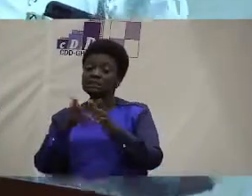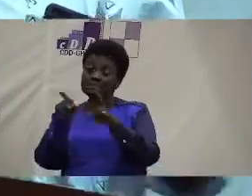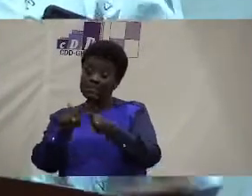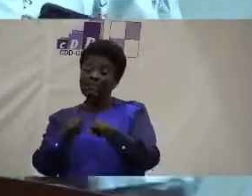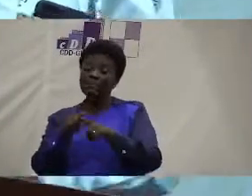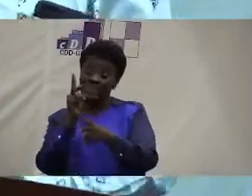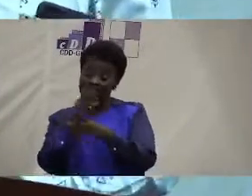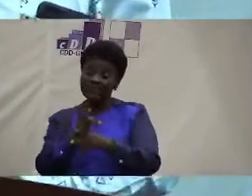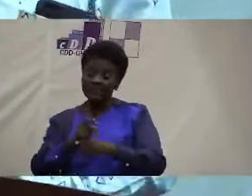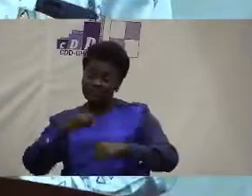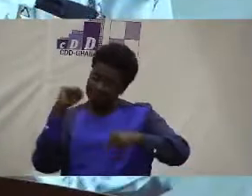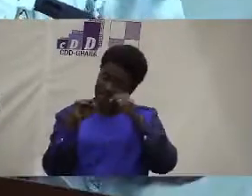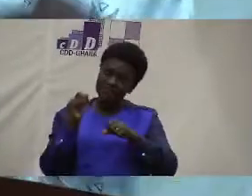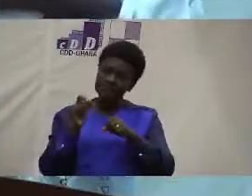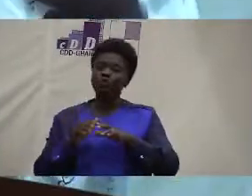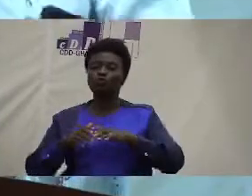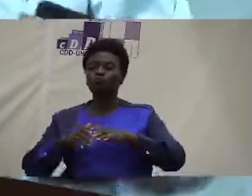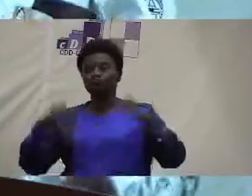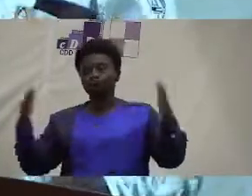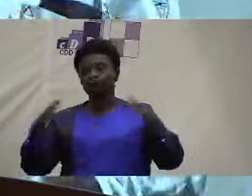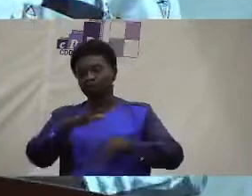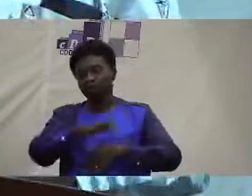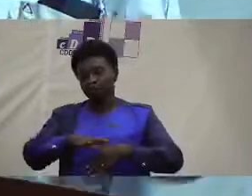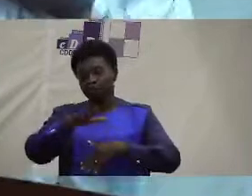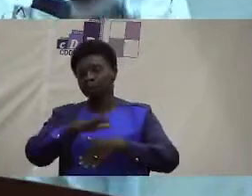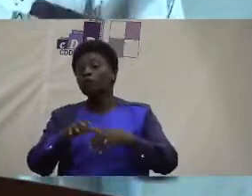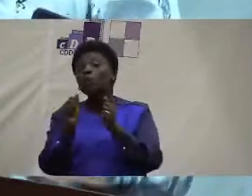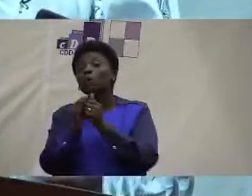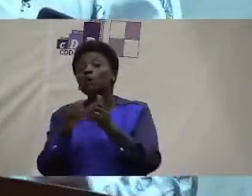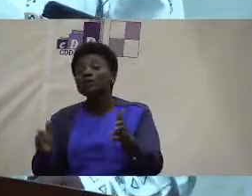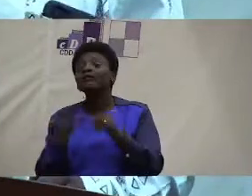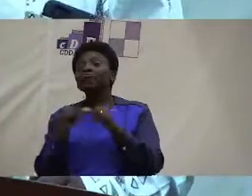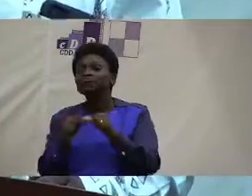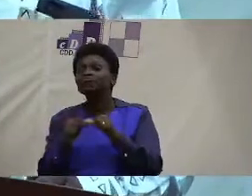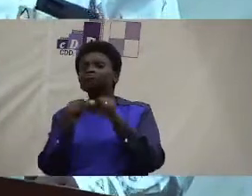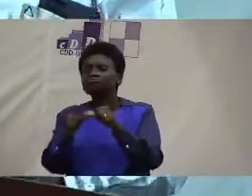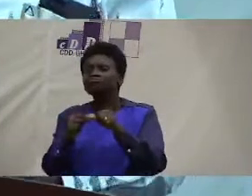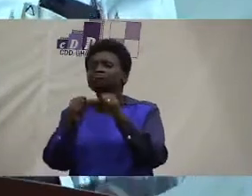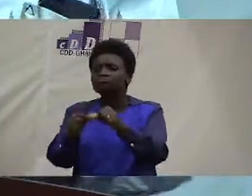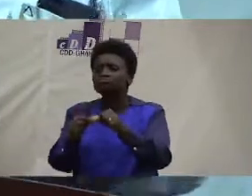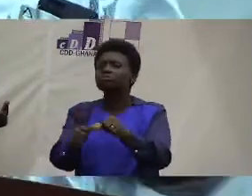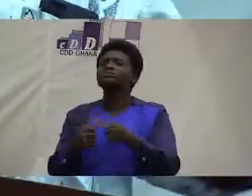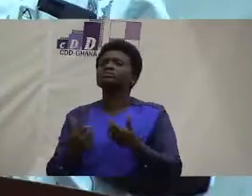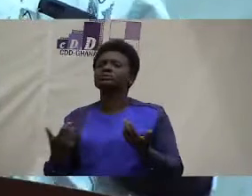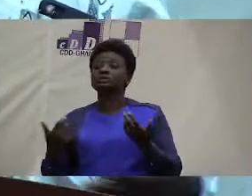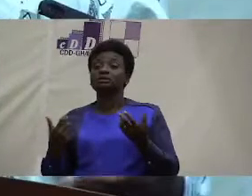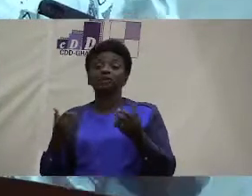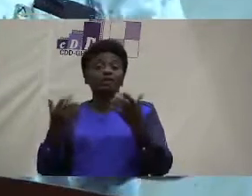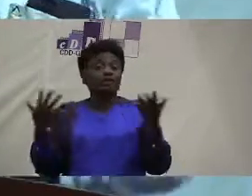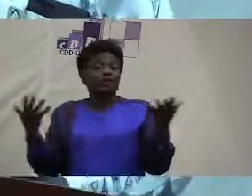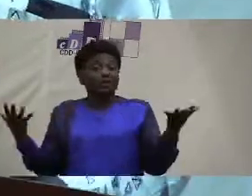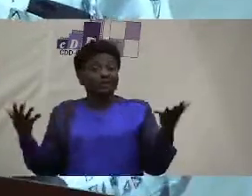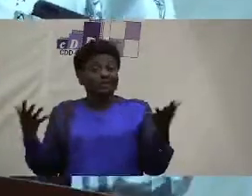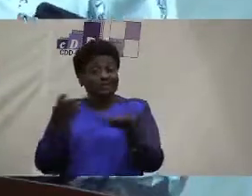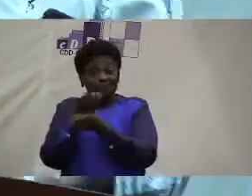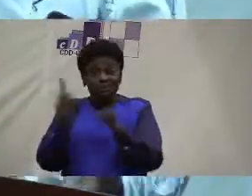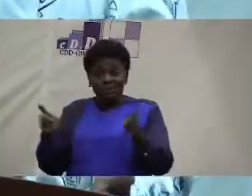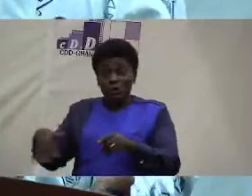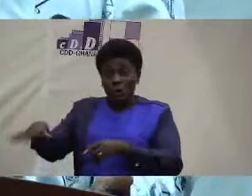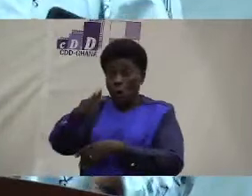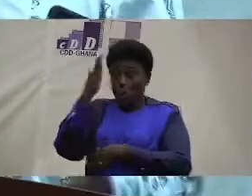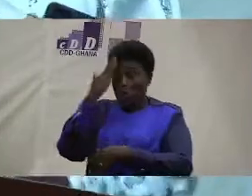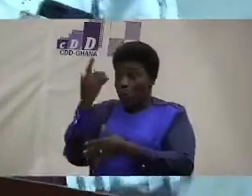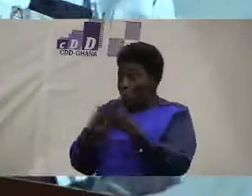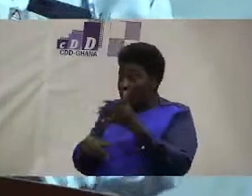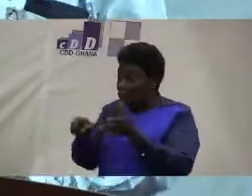to open the space. Without consistency, without persistence, democracy, we all know, what we